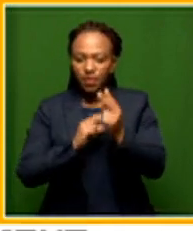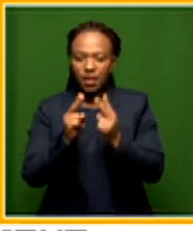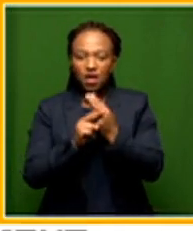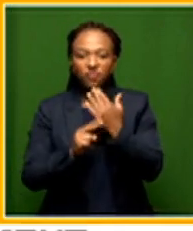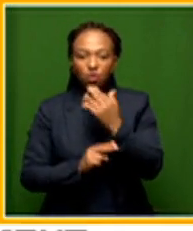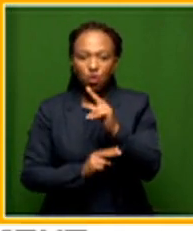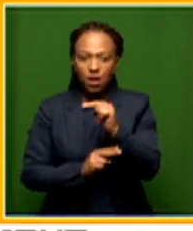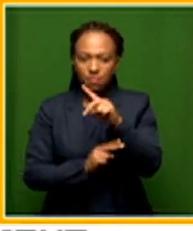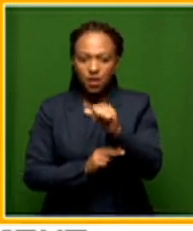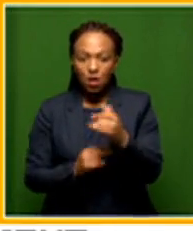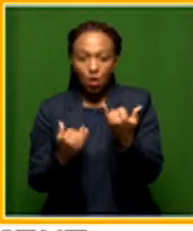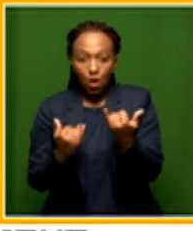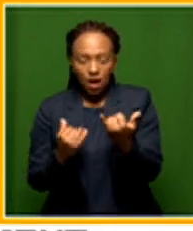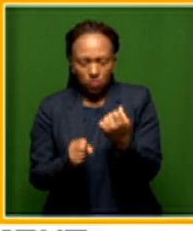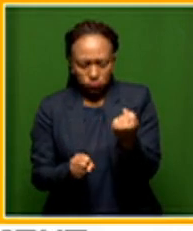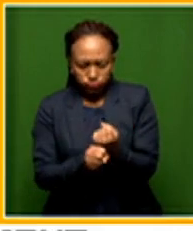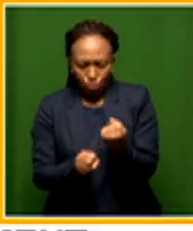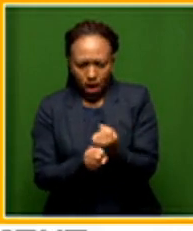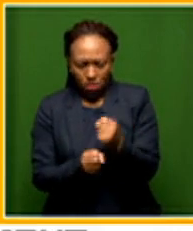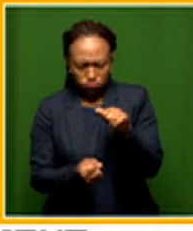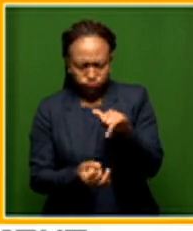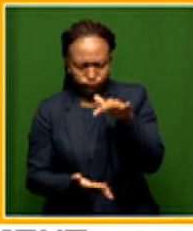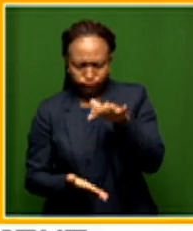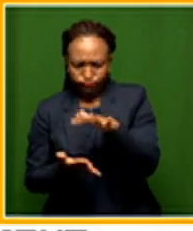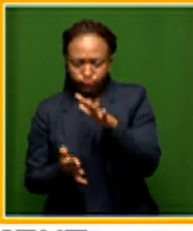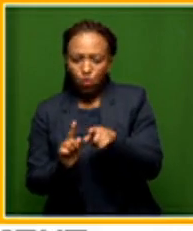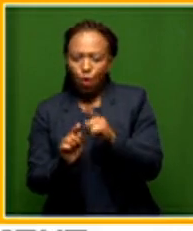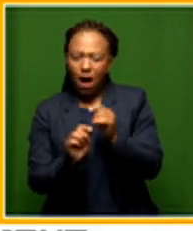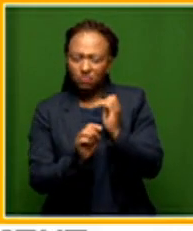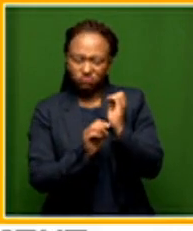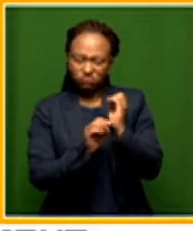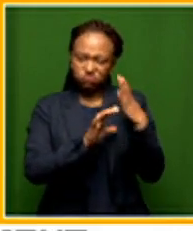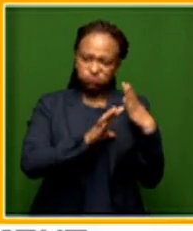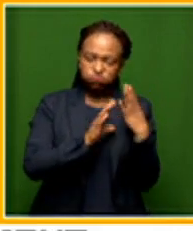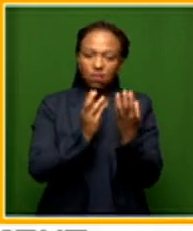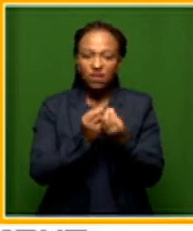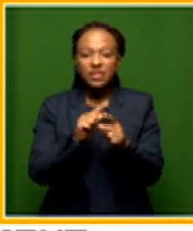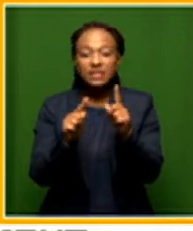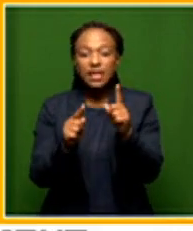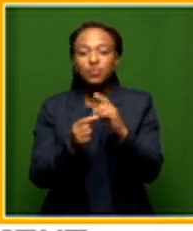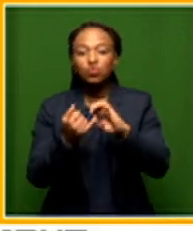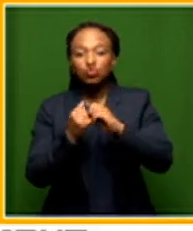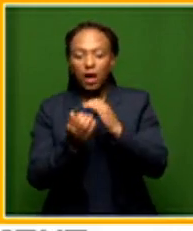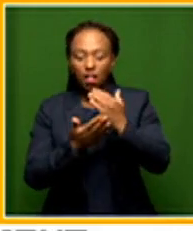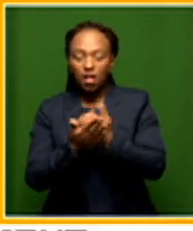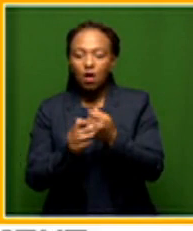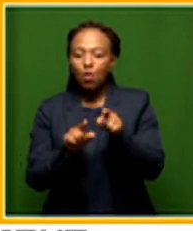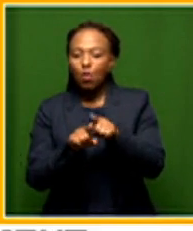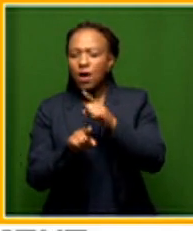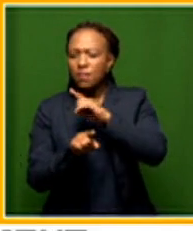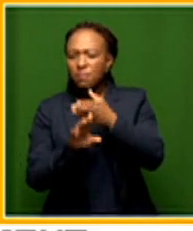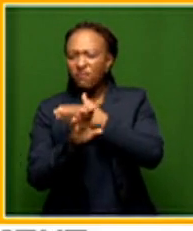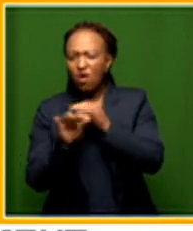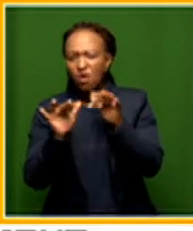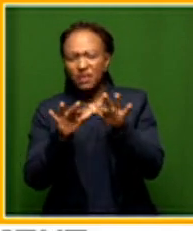is facing an enormous task of speeding up the backlog in prosecutions while also restoring the public's faith in the criminal justice